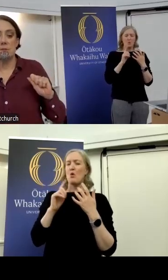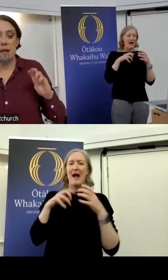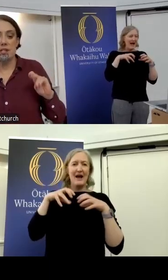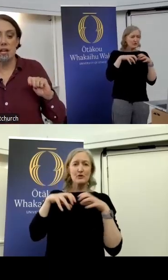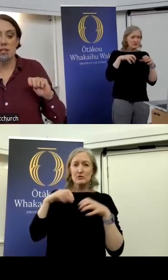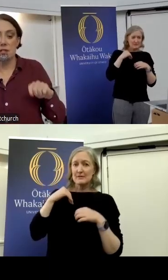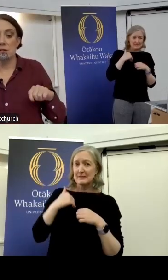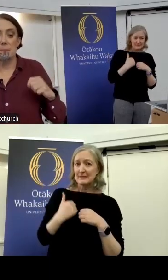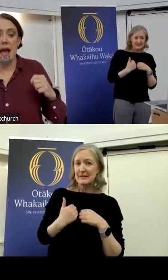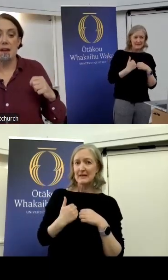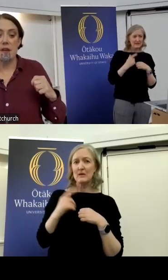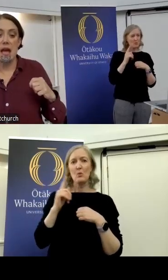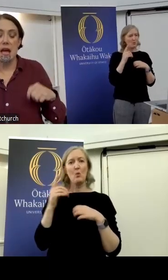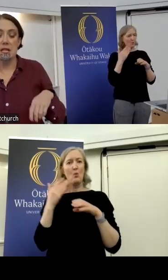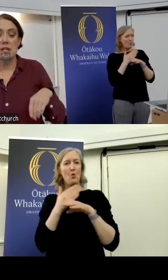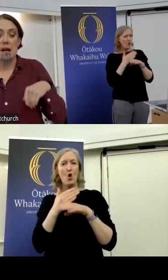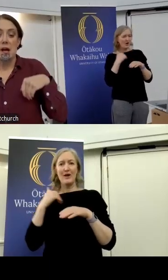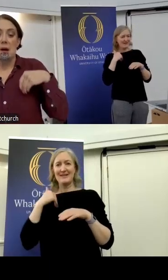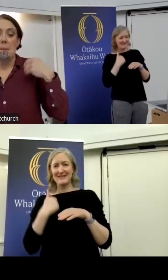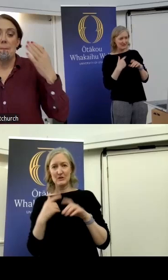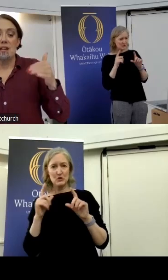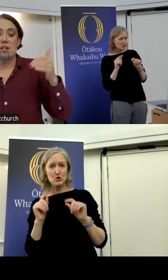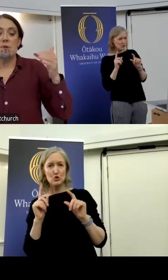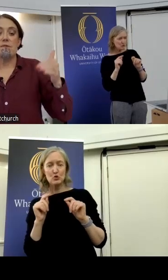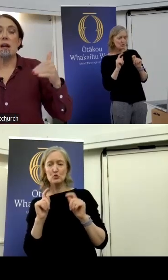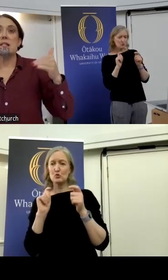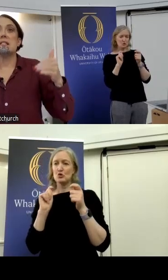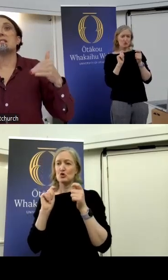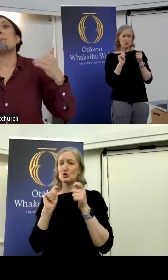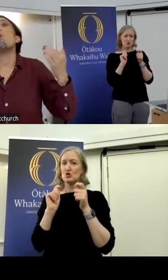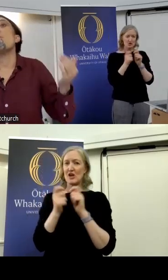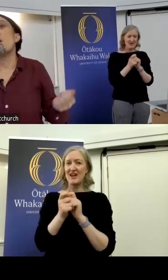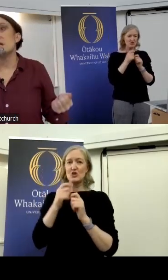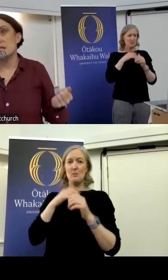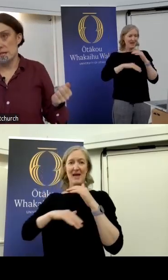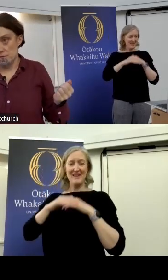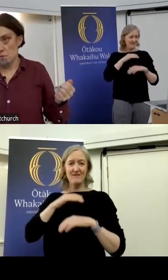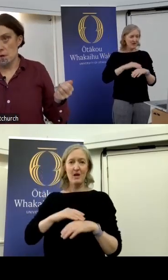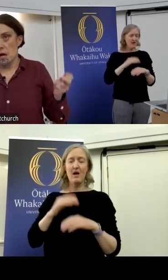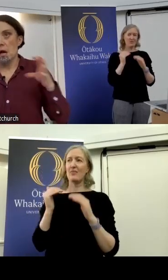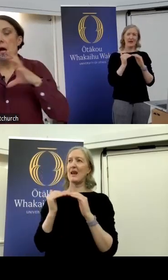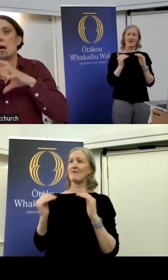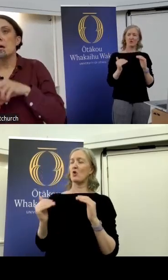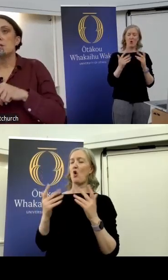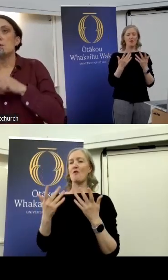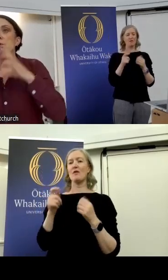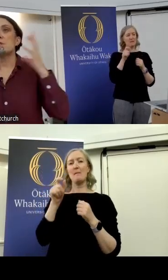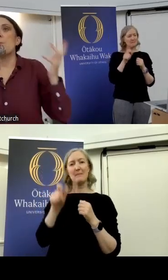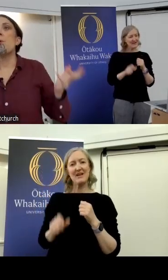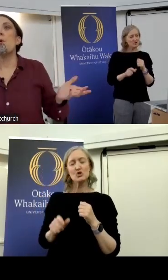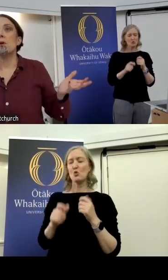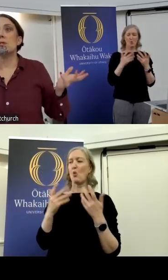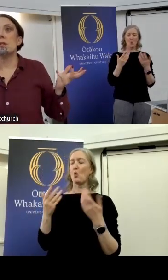needed to change the behaviour at patient, provider, system or policy level